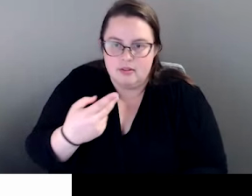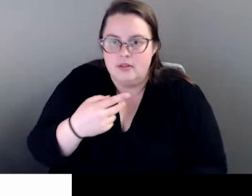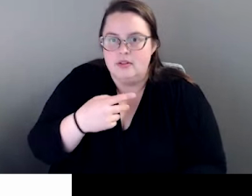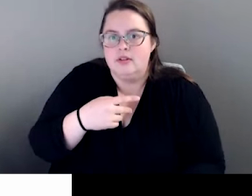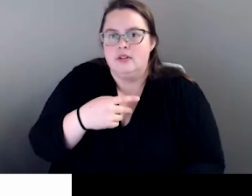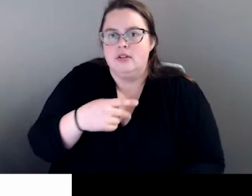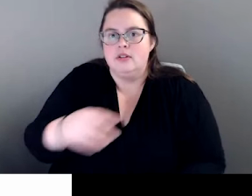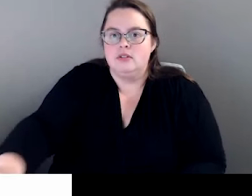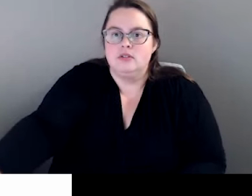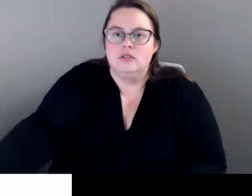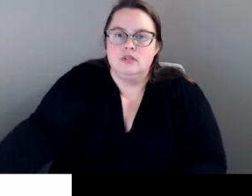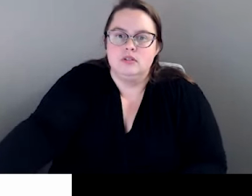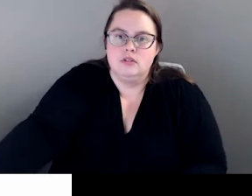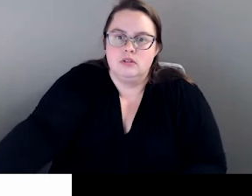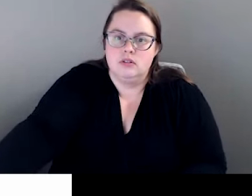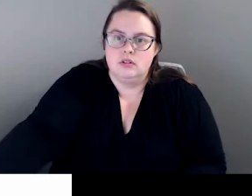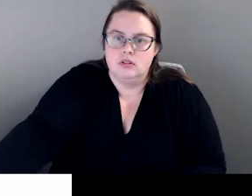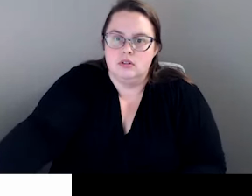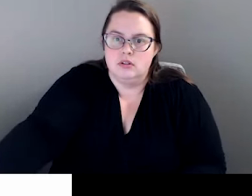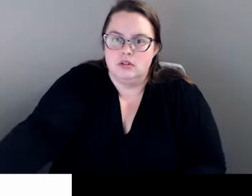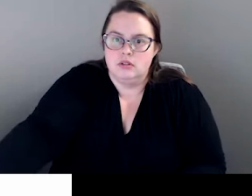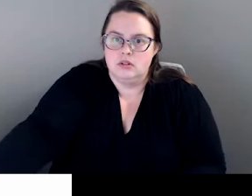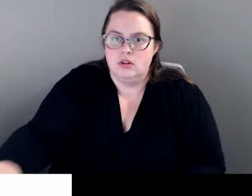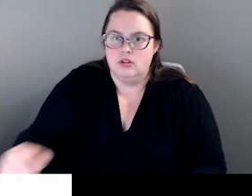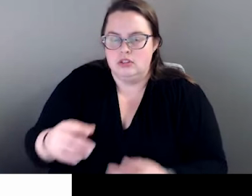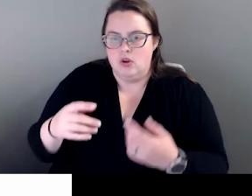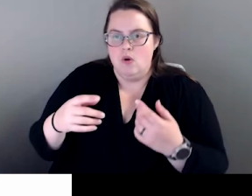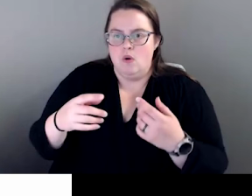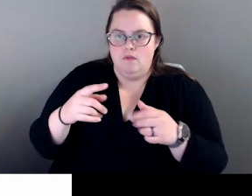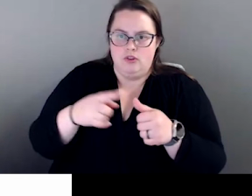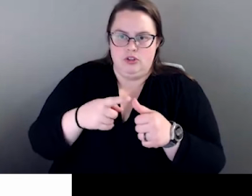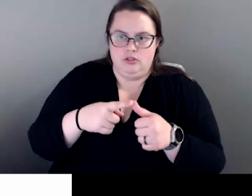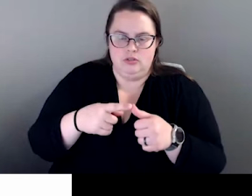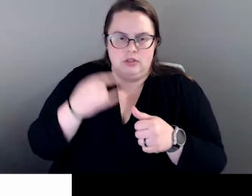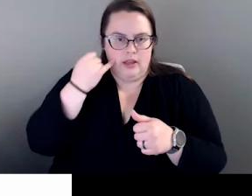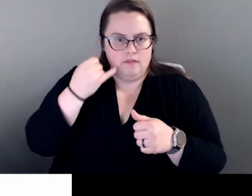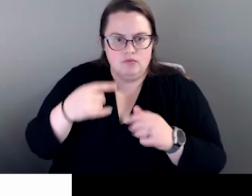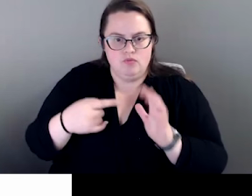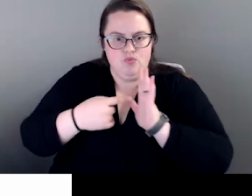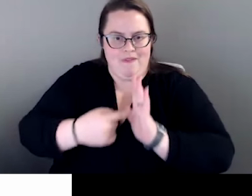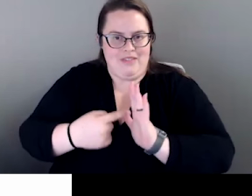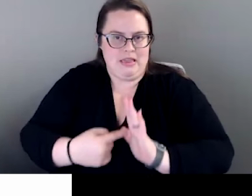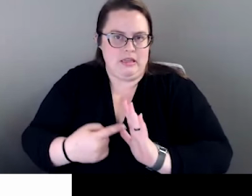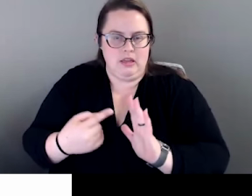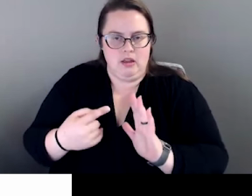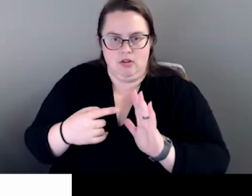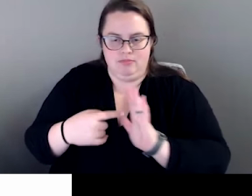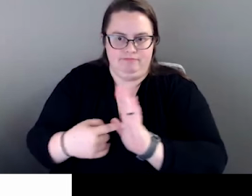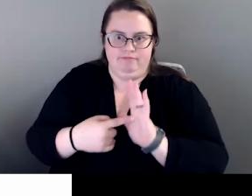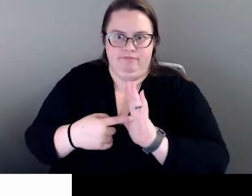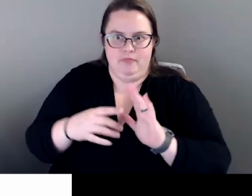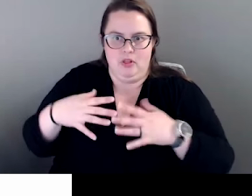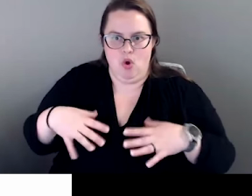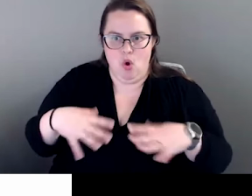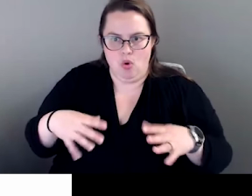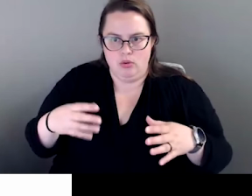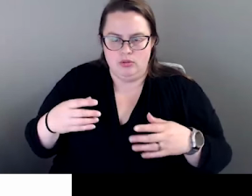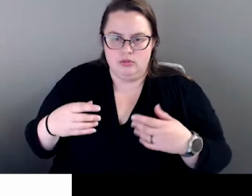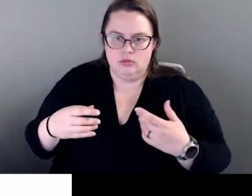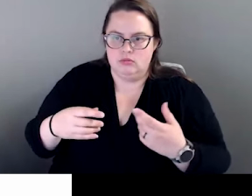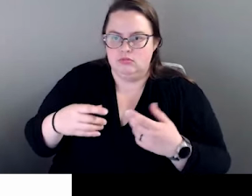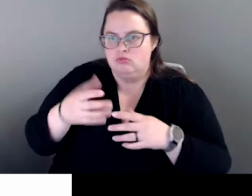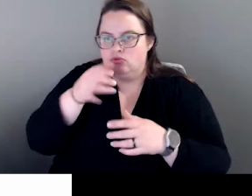so for the first, in terms of wearing revealing clothes, So just because you're wearing revealing clothes, you drink a lot,